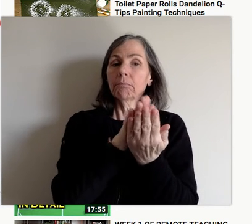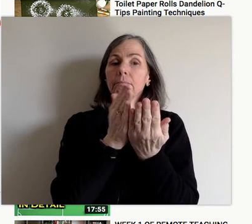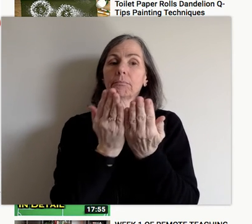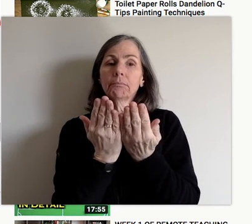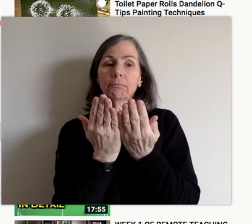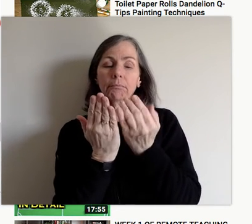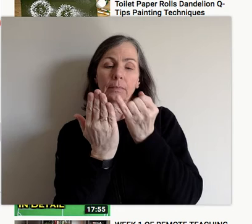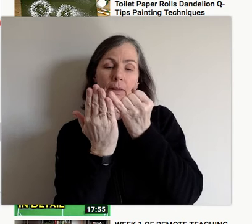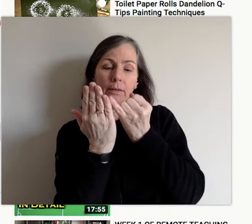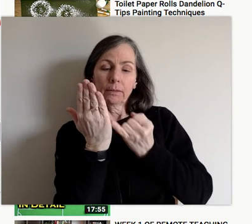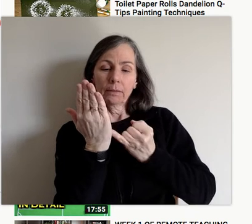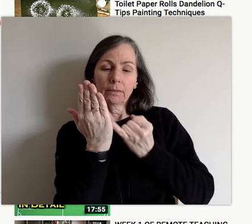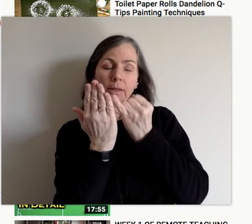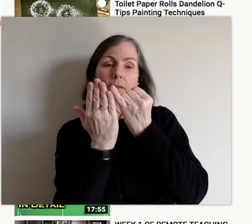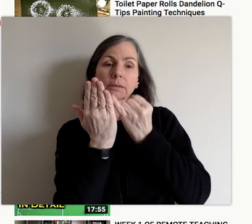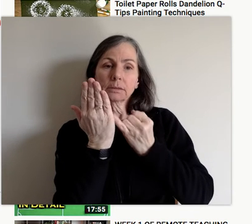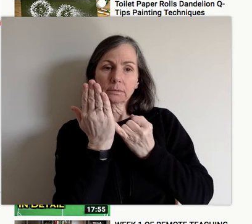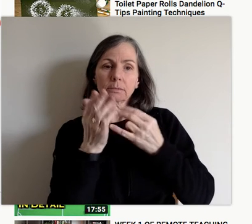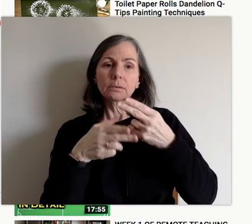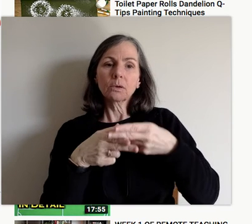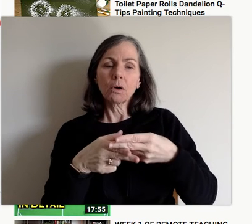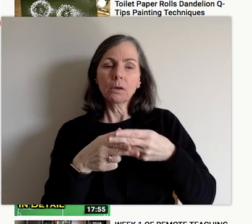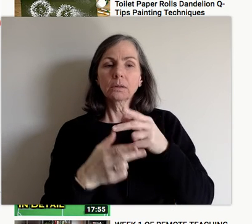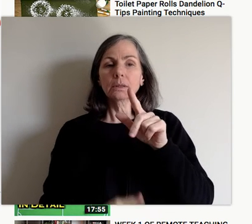left side of the heart.